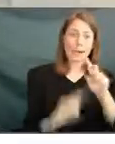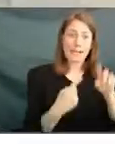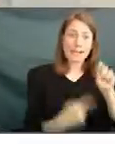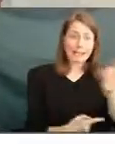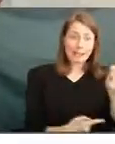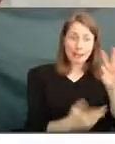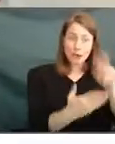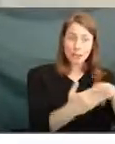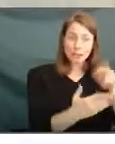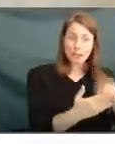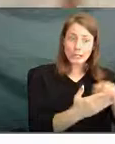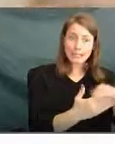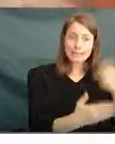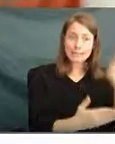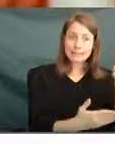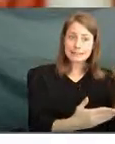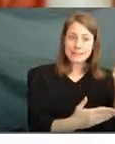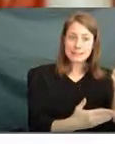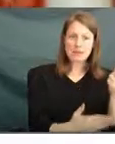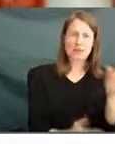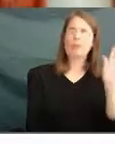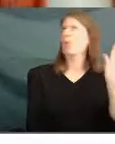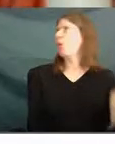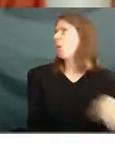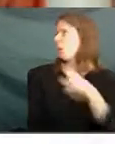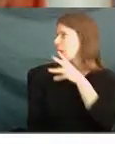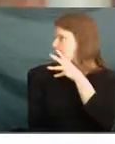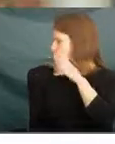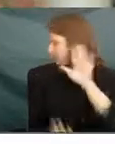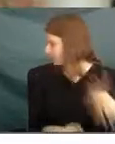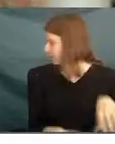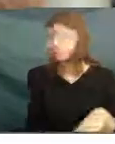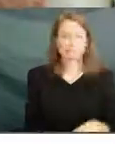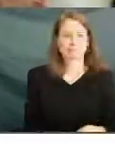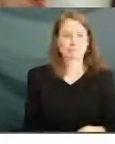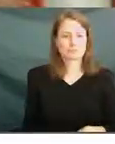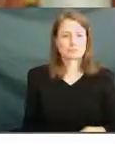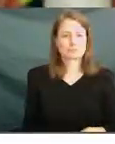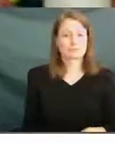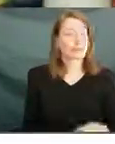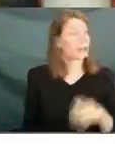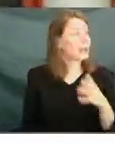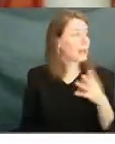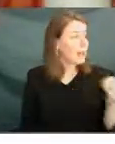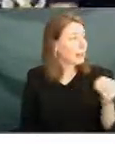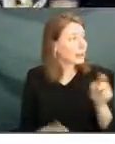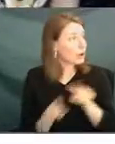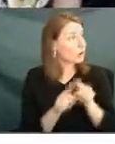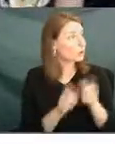and so. And everybody's clapping afterwards, so. Yeah, and you feel really good about yourself. Yeah.